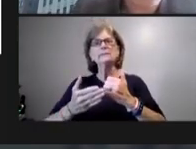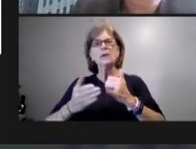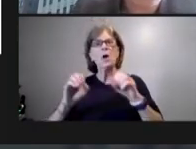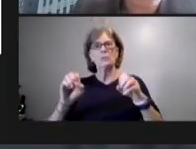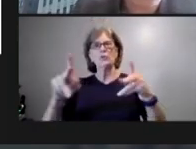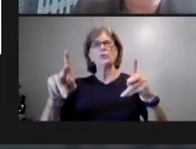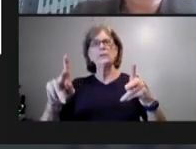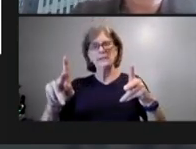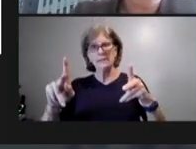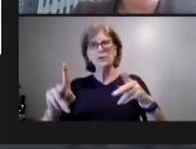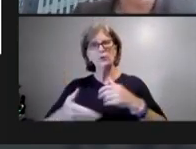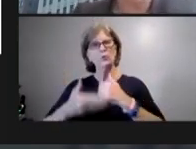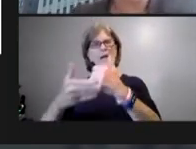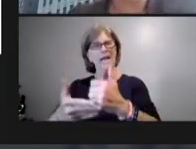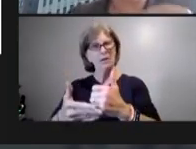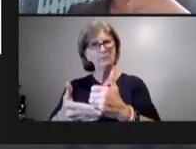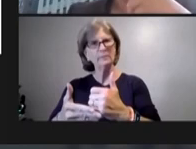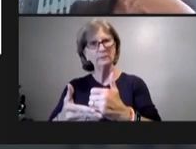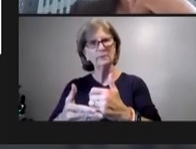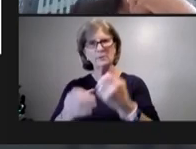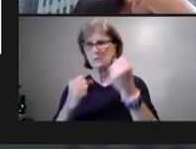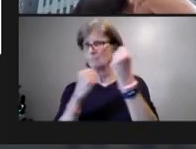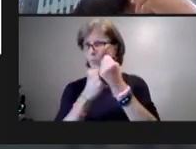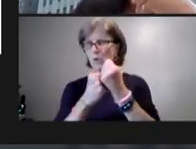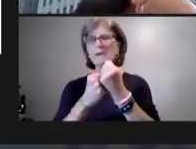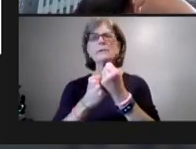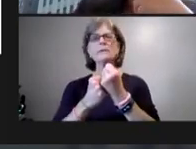of our affordable housing overall.